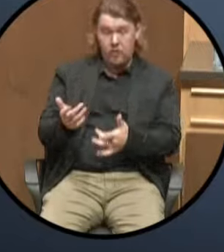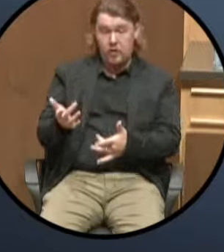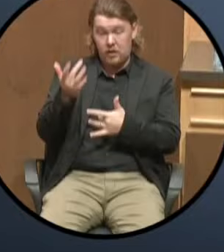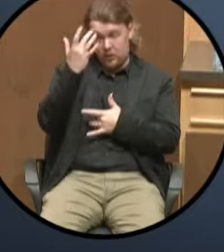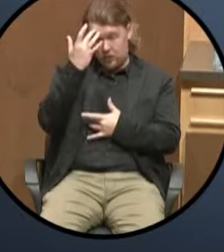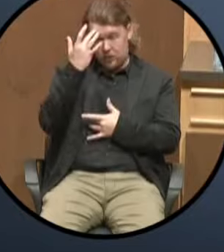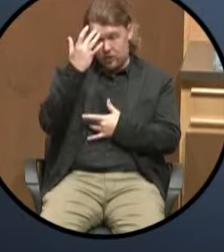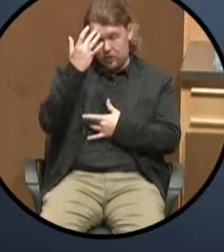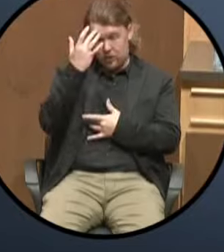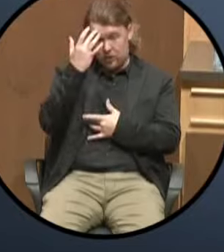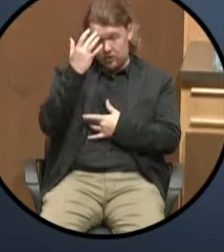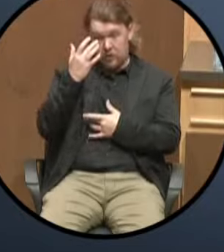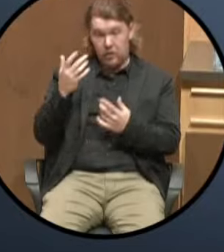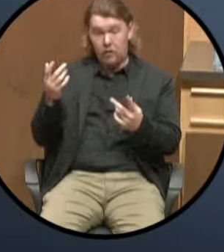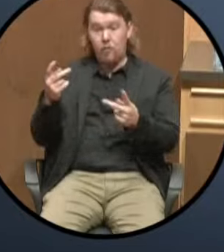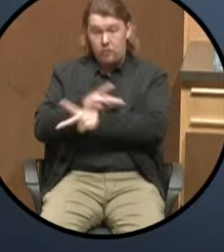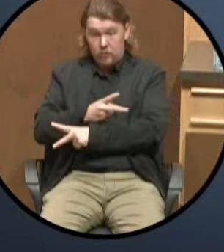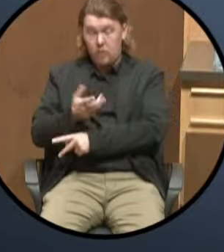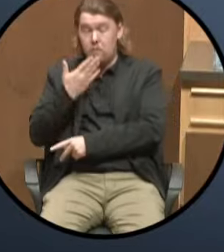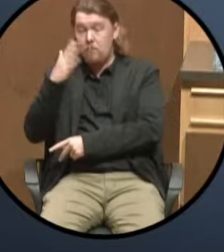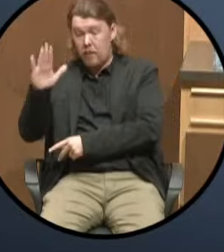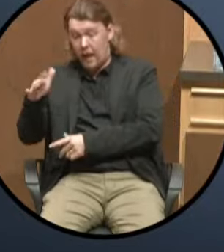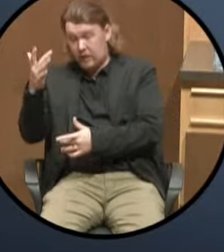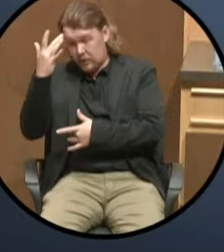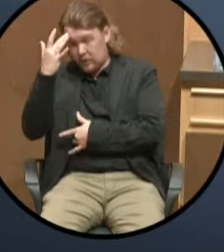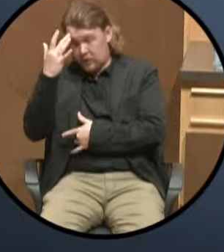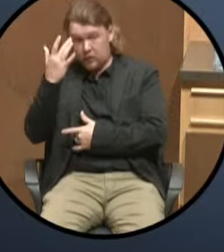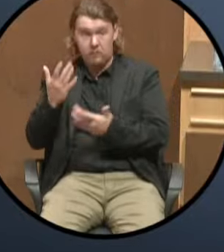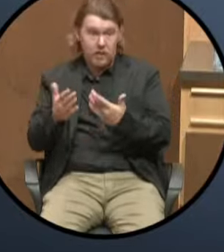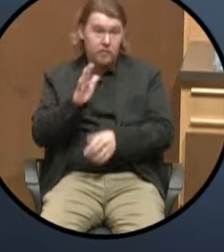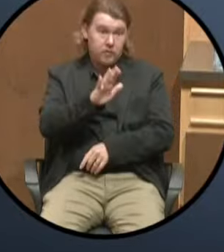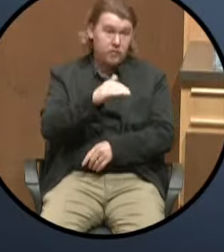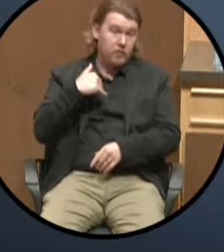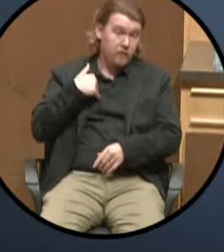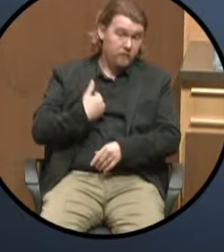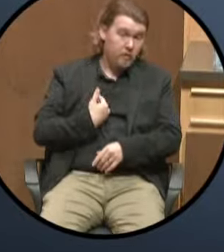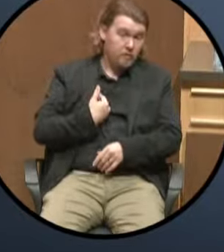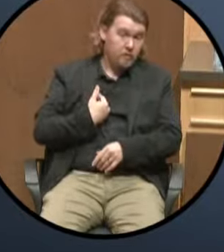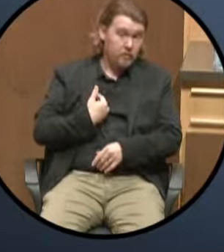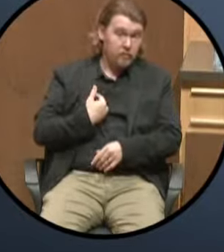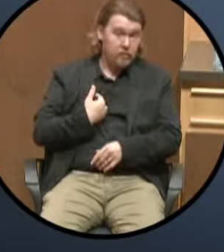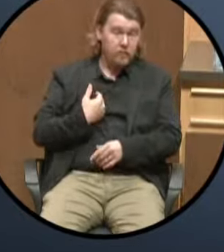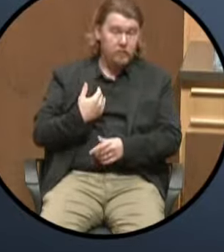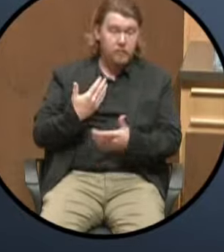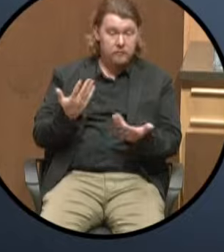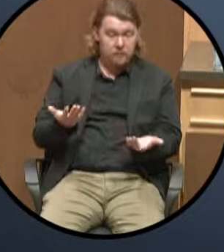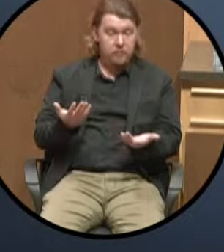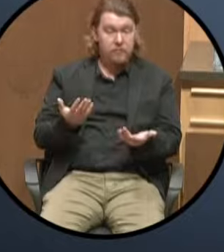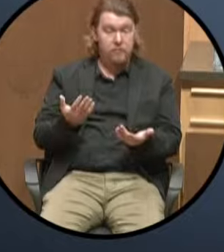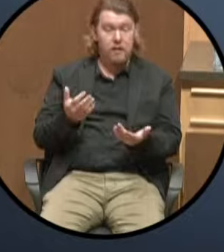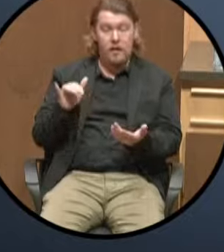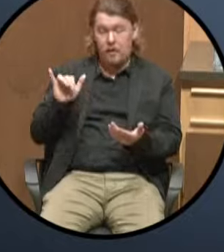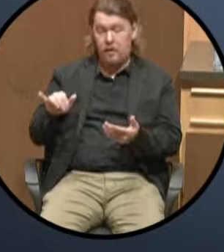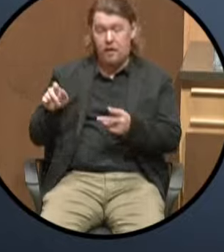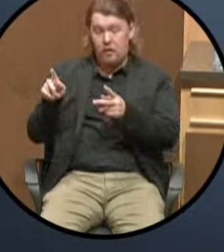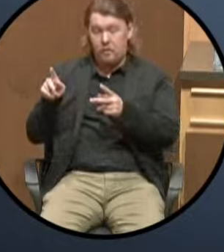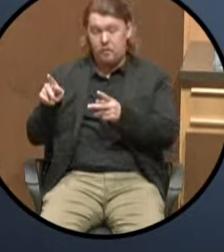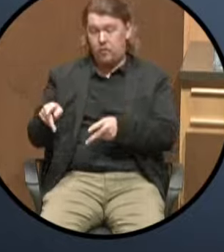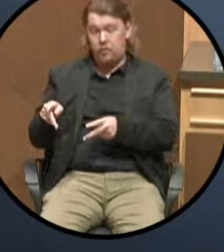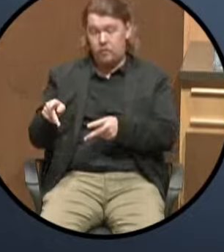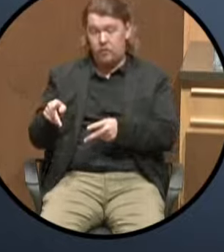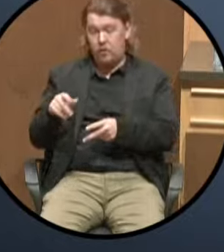you may be the link between that person getting COVID, the outcome that they end up with, and that person never getting